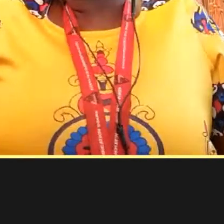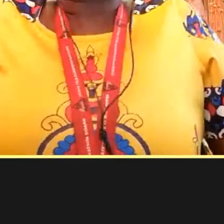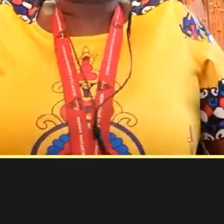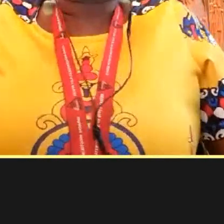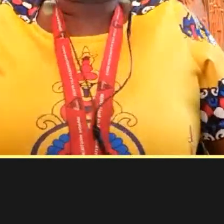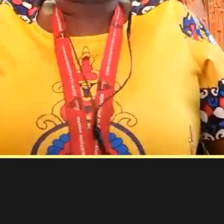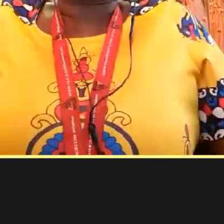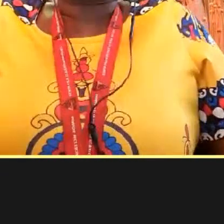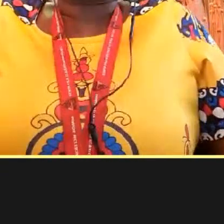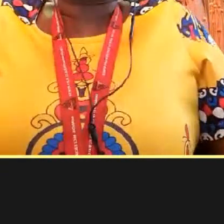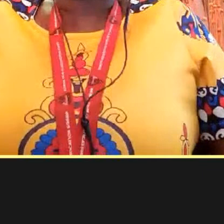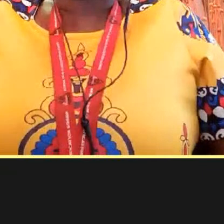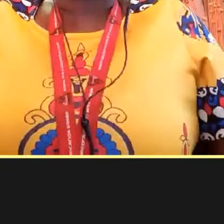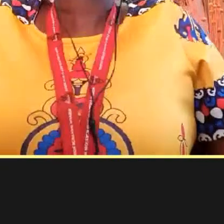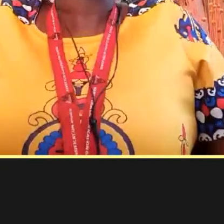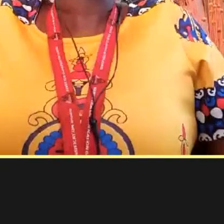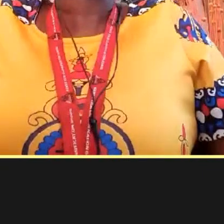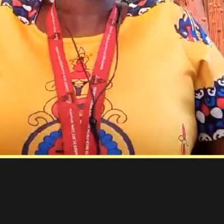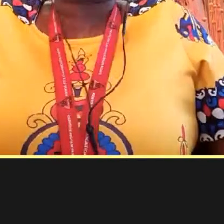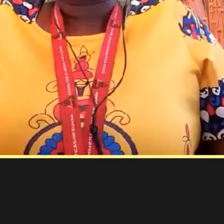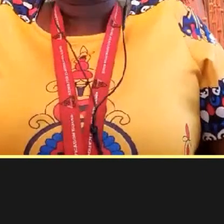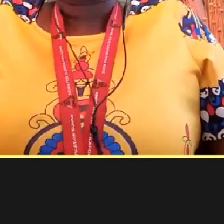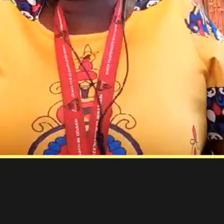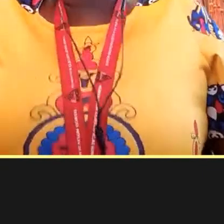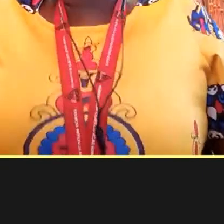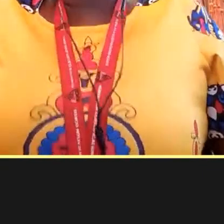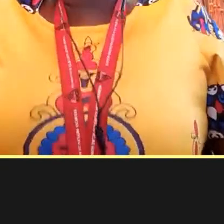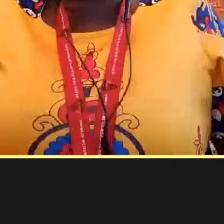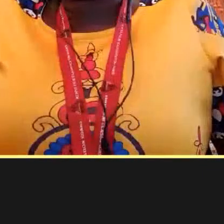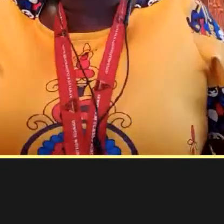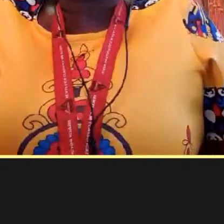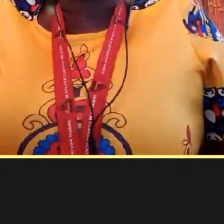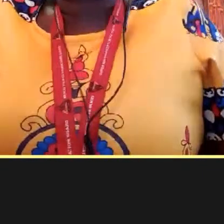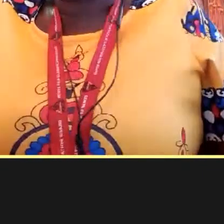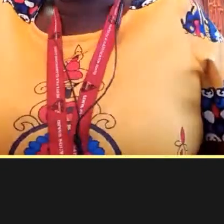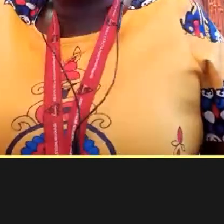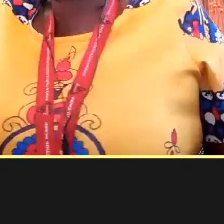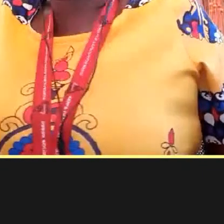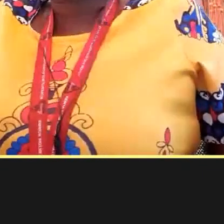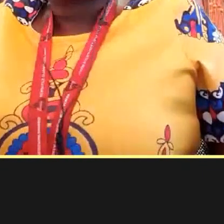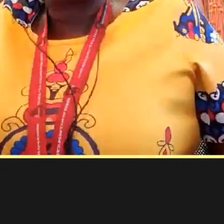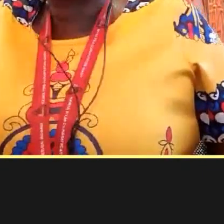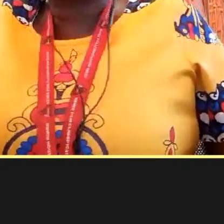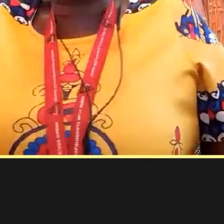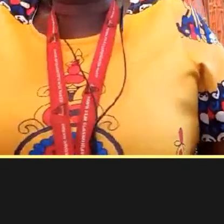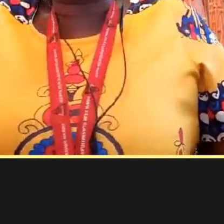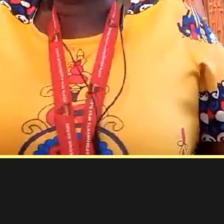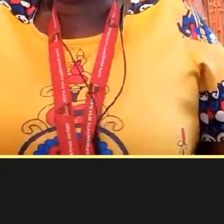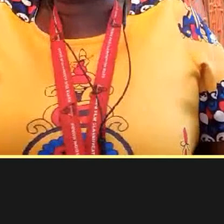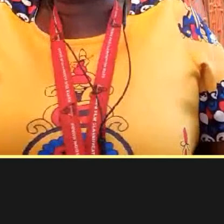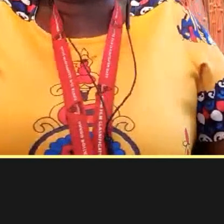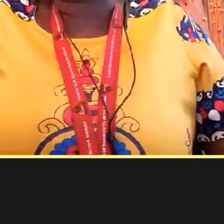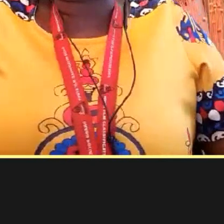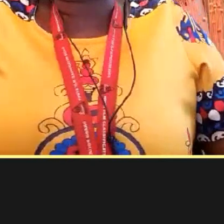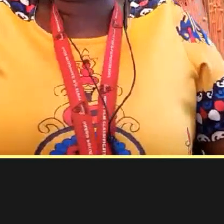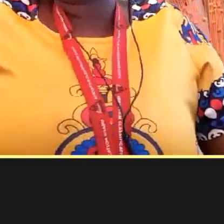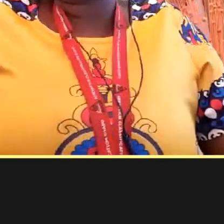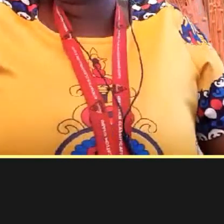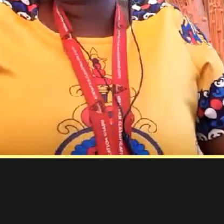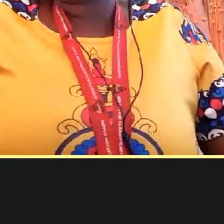hope Evelyn will do this one more time. Asanteni, God bless you. And that's the end for now.